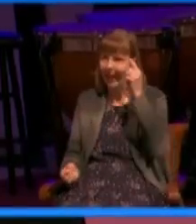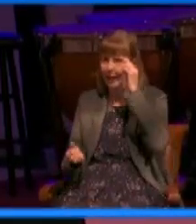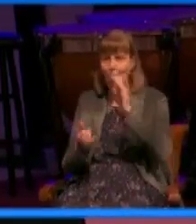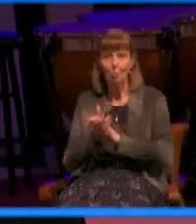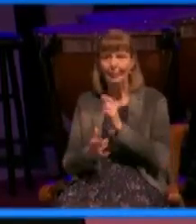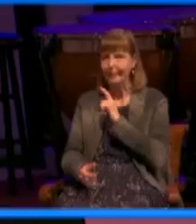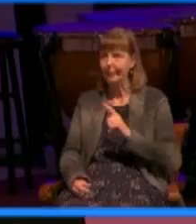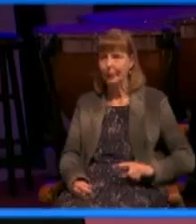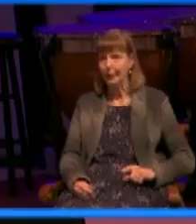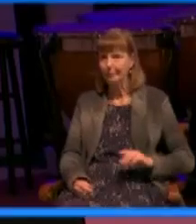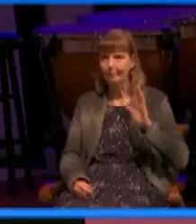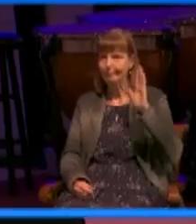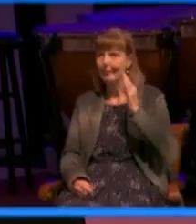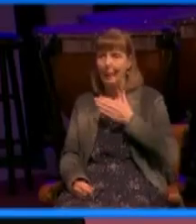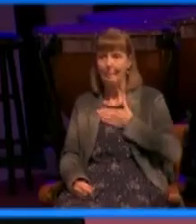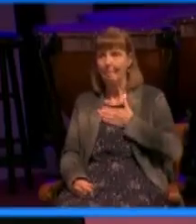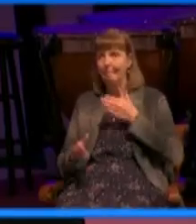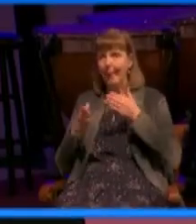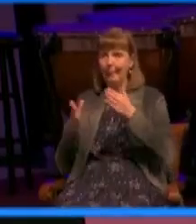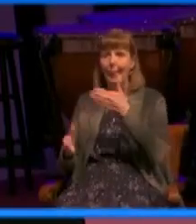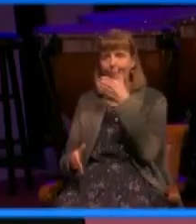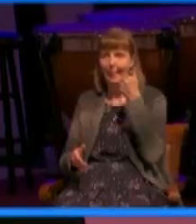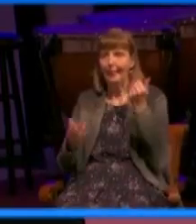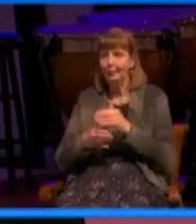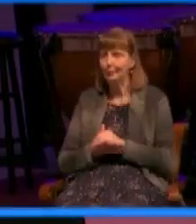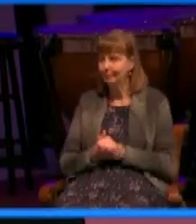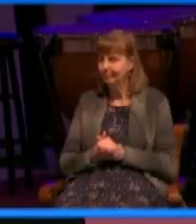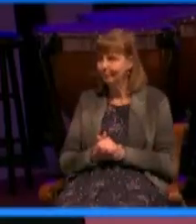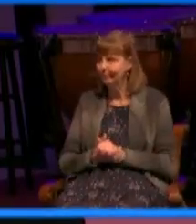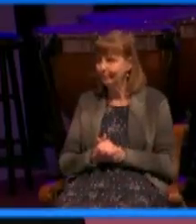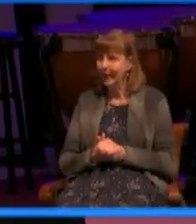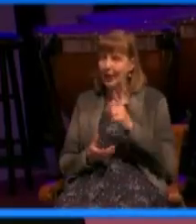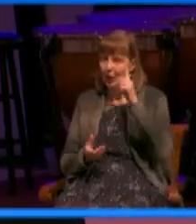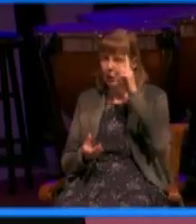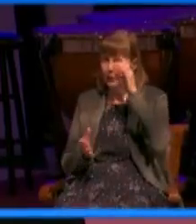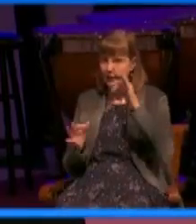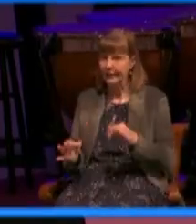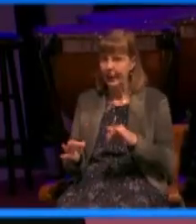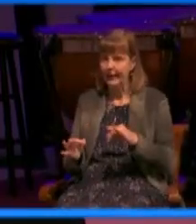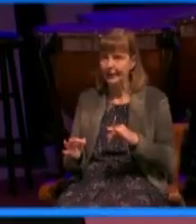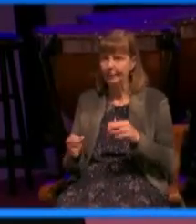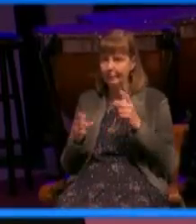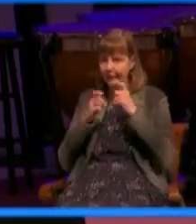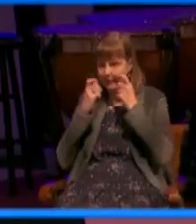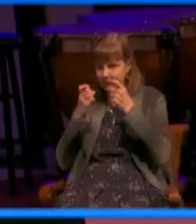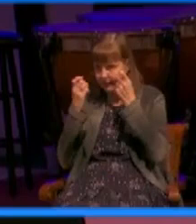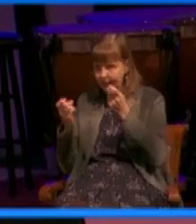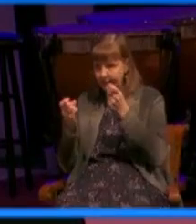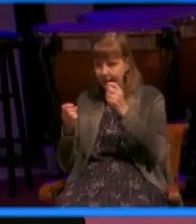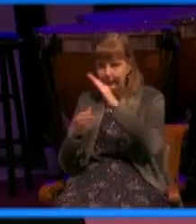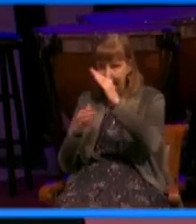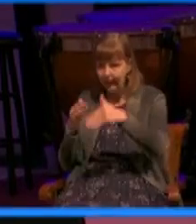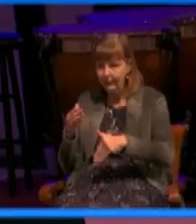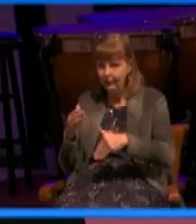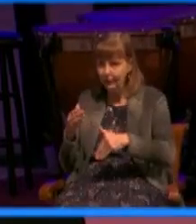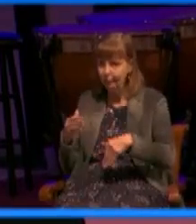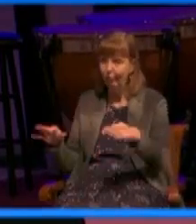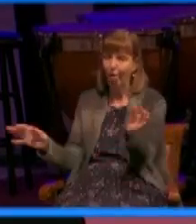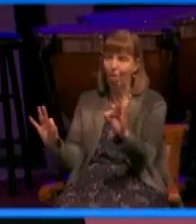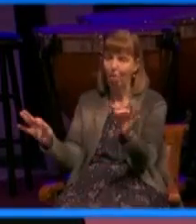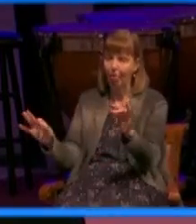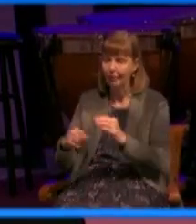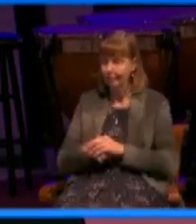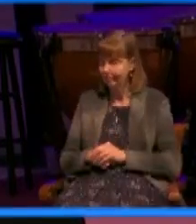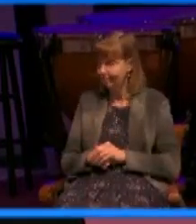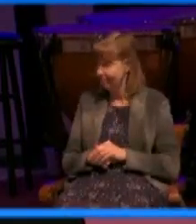is better. You have decided that the consequences of sin don't matter. We have determined that God's word is not true. So what he says here is, if you believe